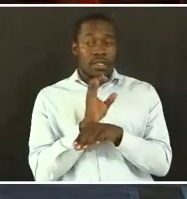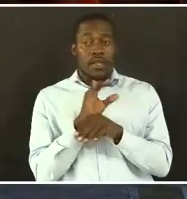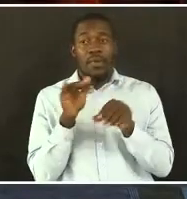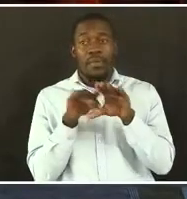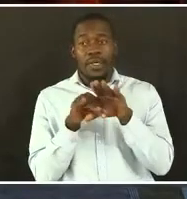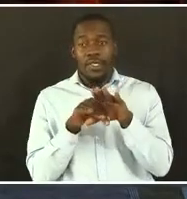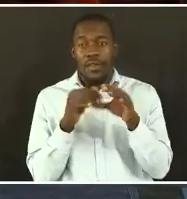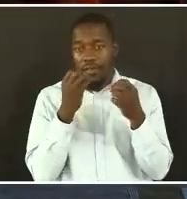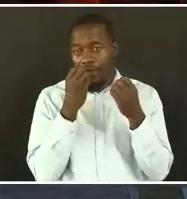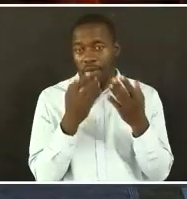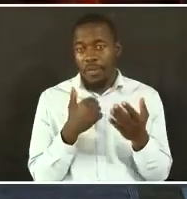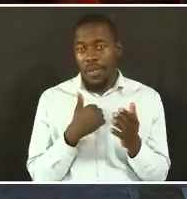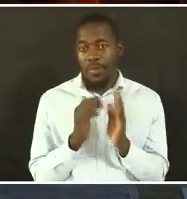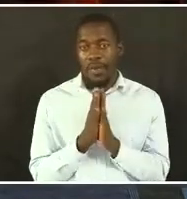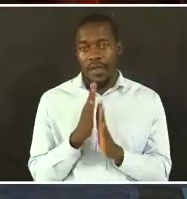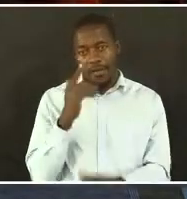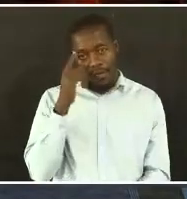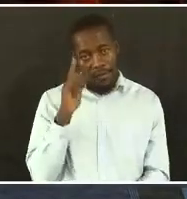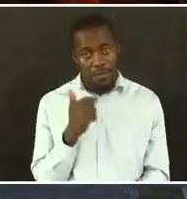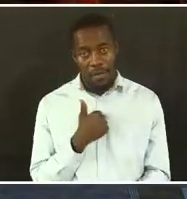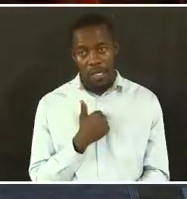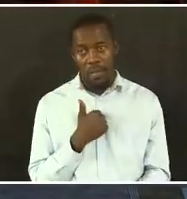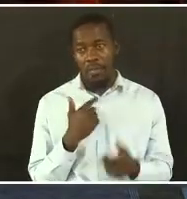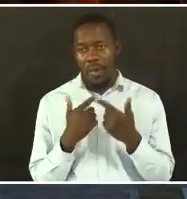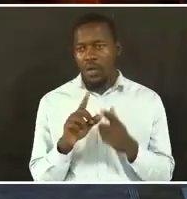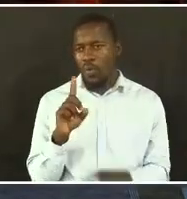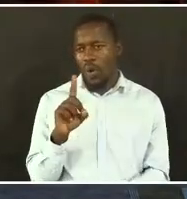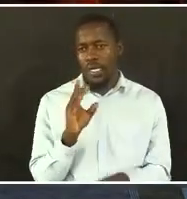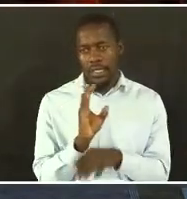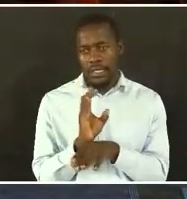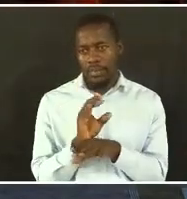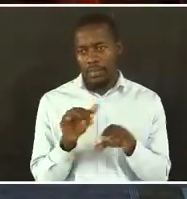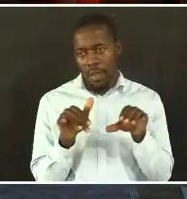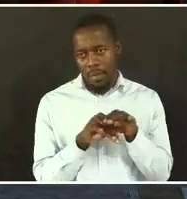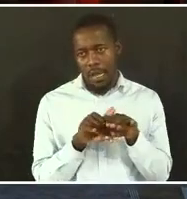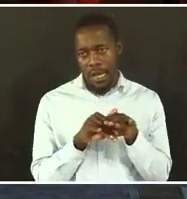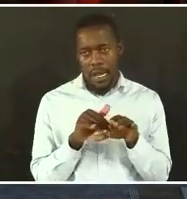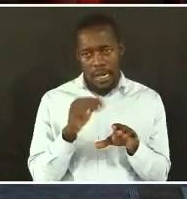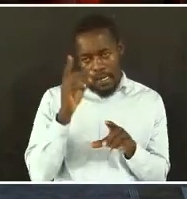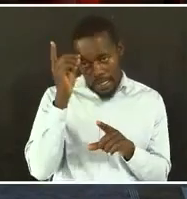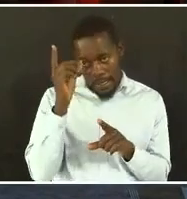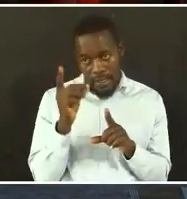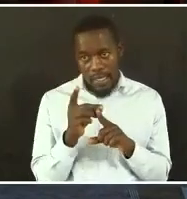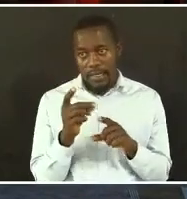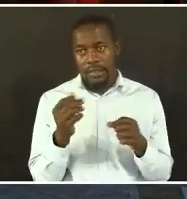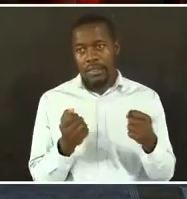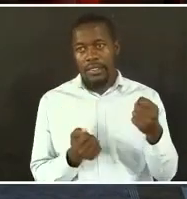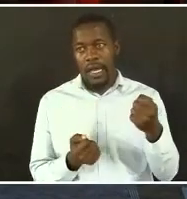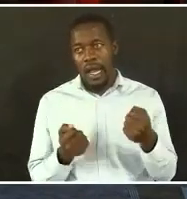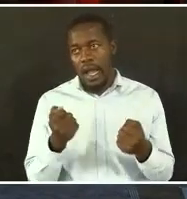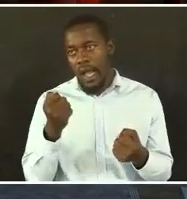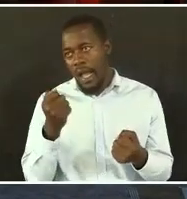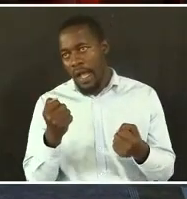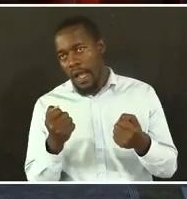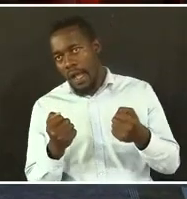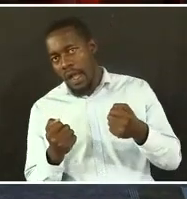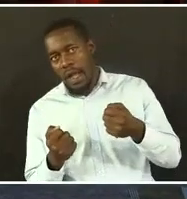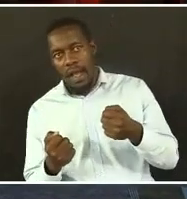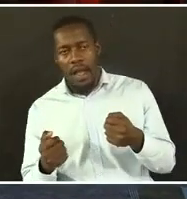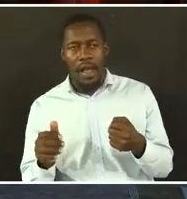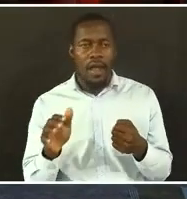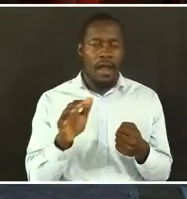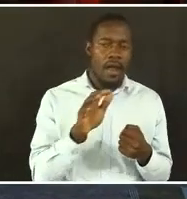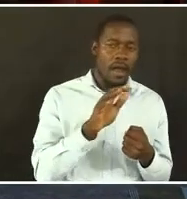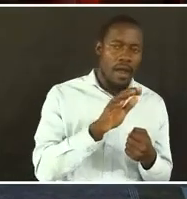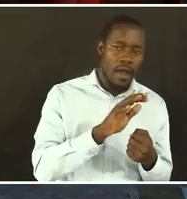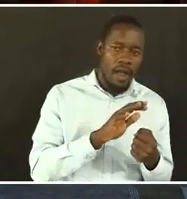it. But there is one church member who decided to drive her vehicle from her